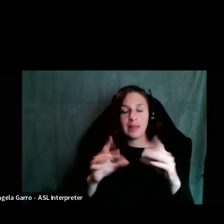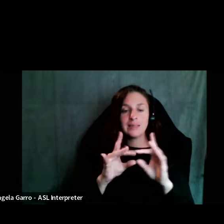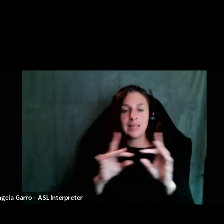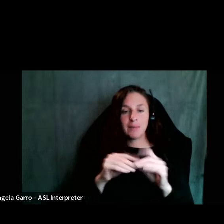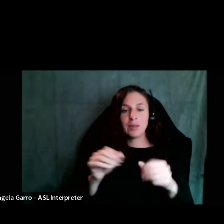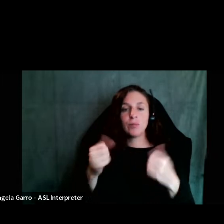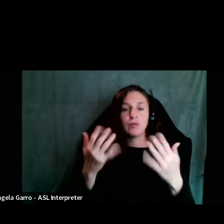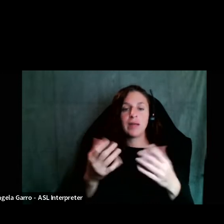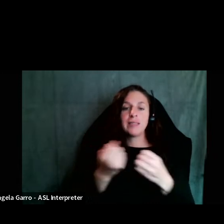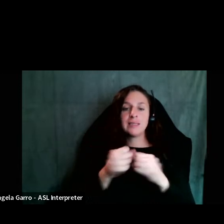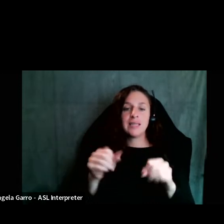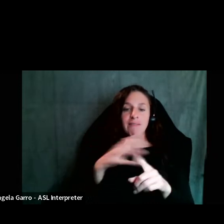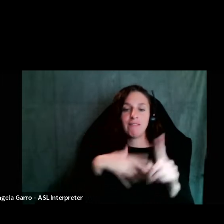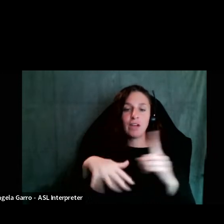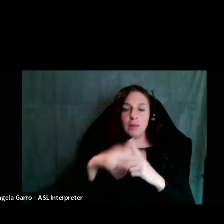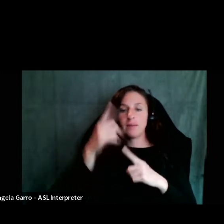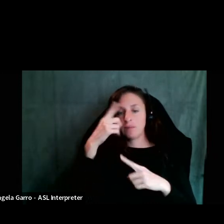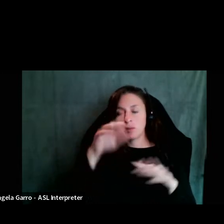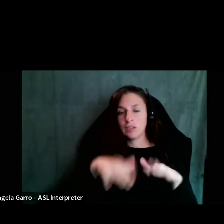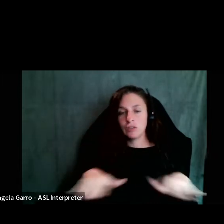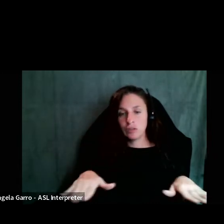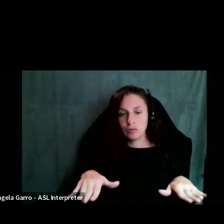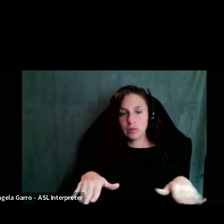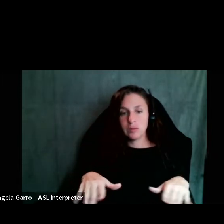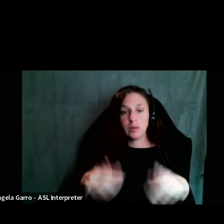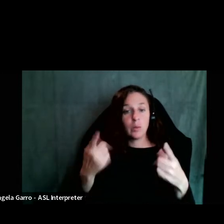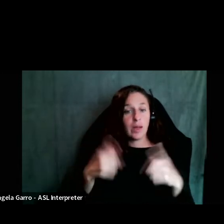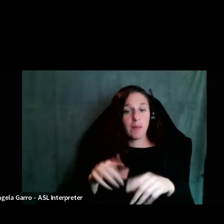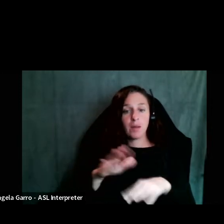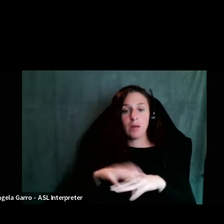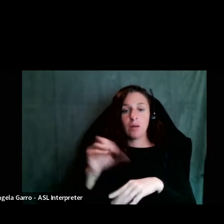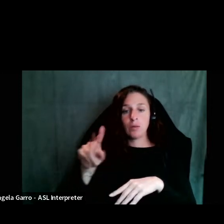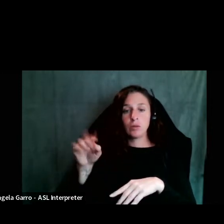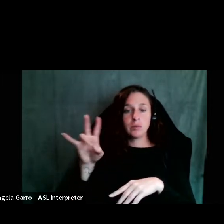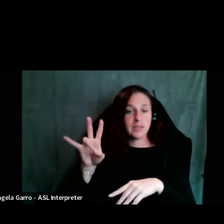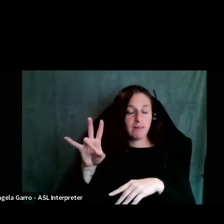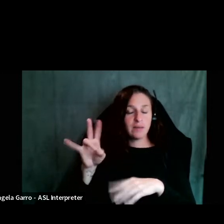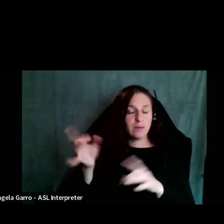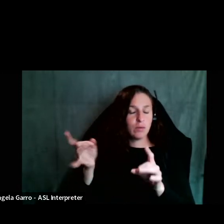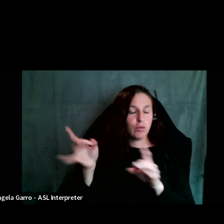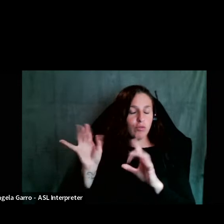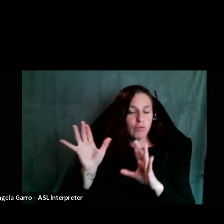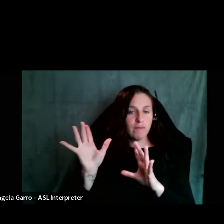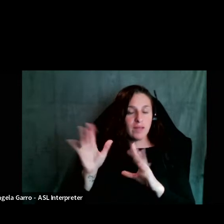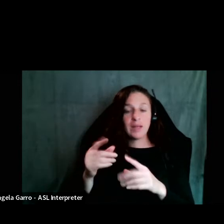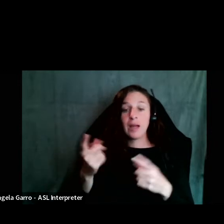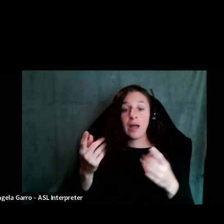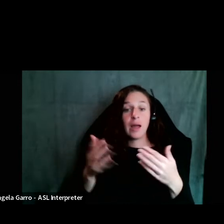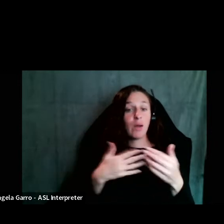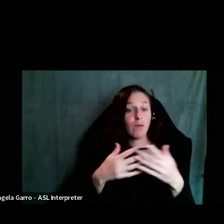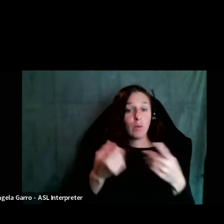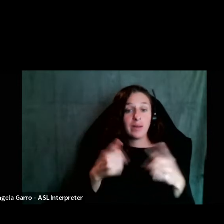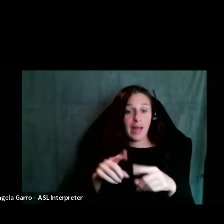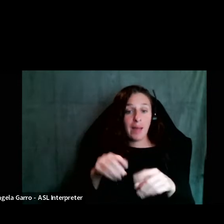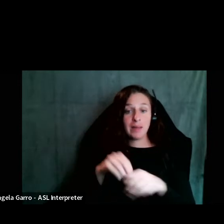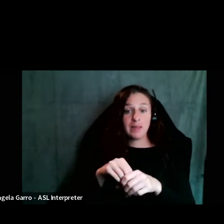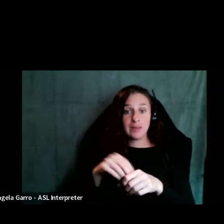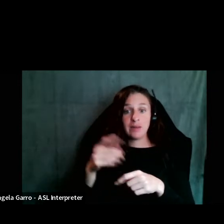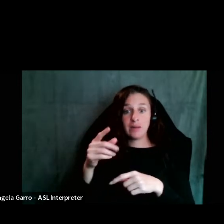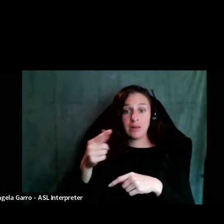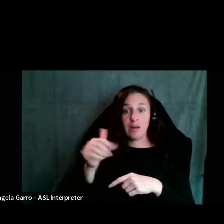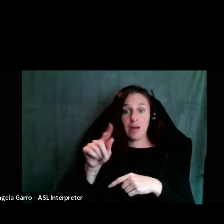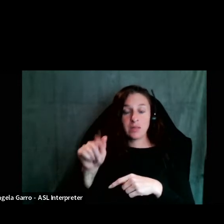safe environment for the children. What happened October 7th was horrific. However, what's happening now in Gaza is even more